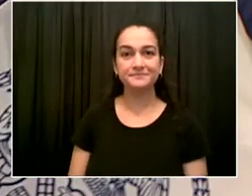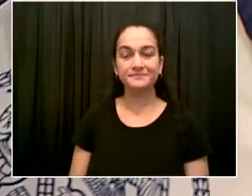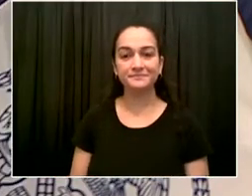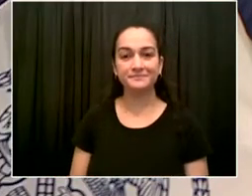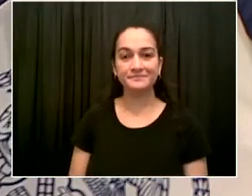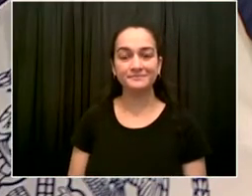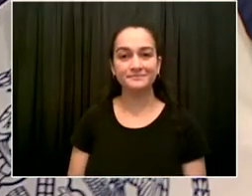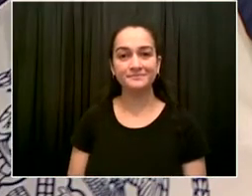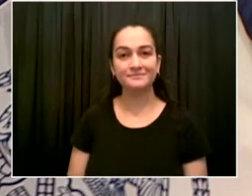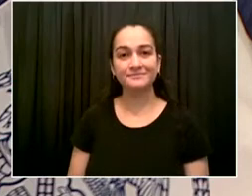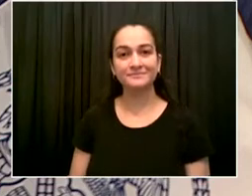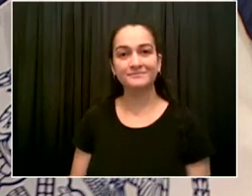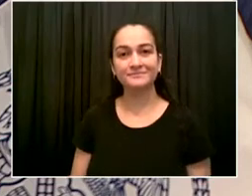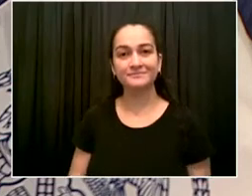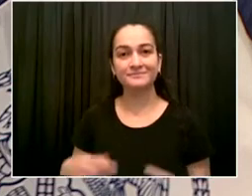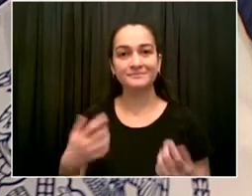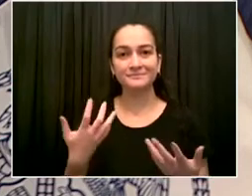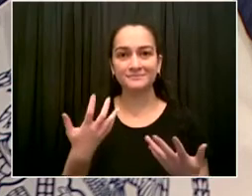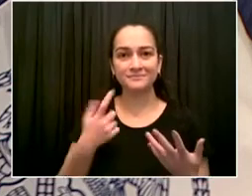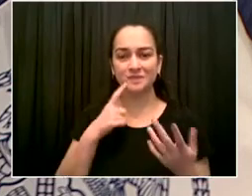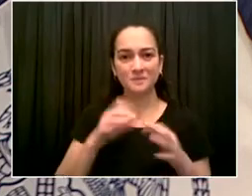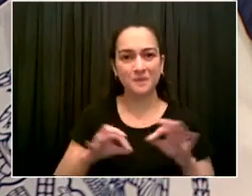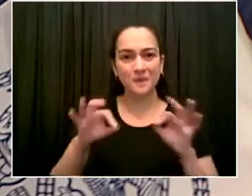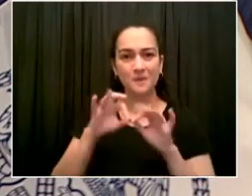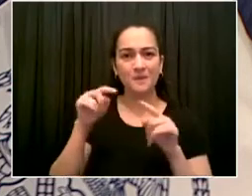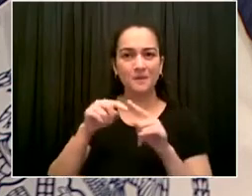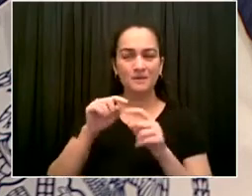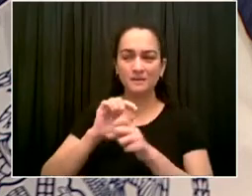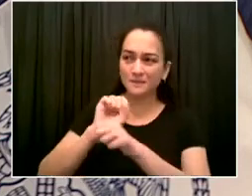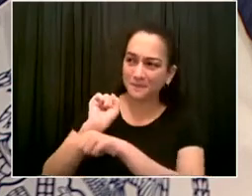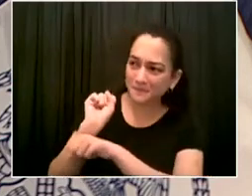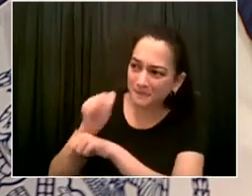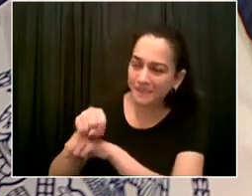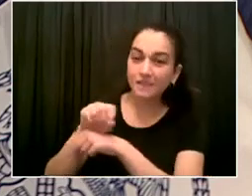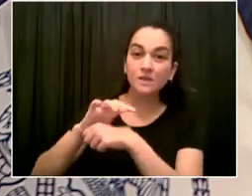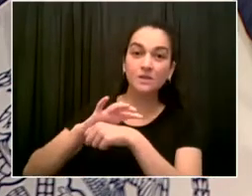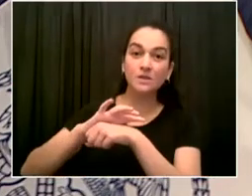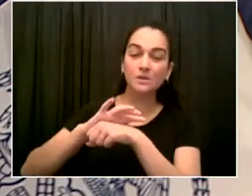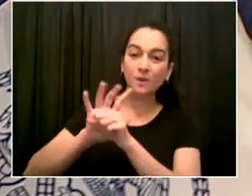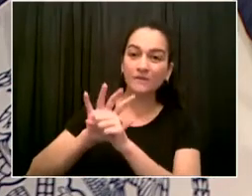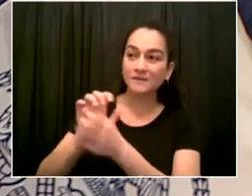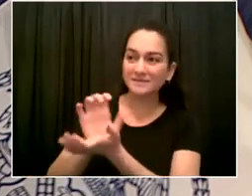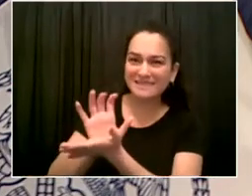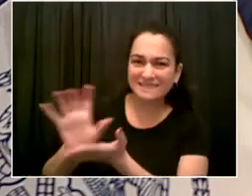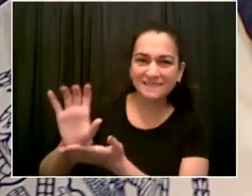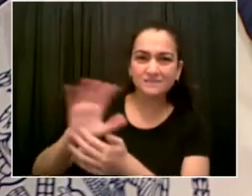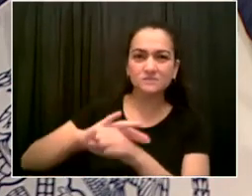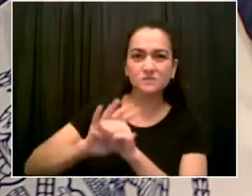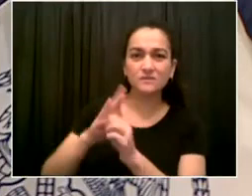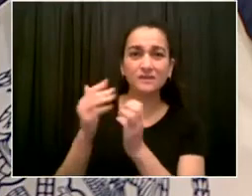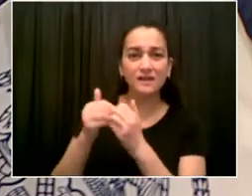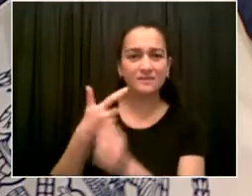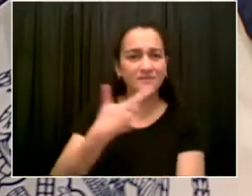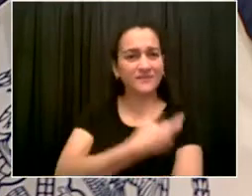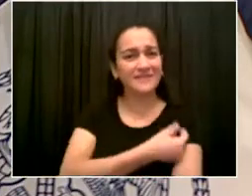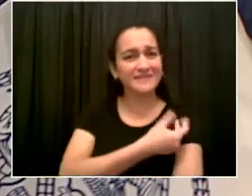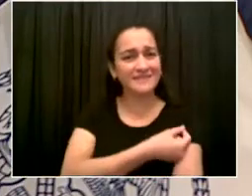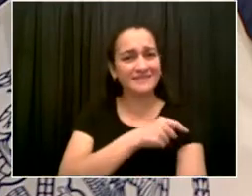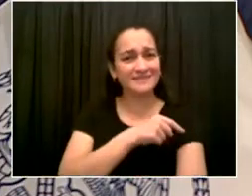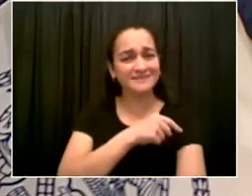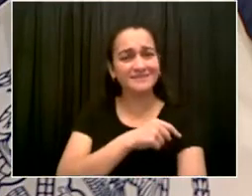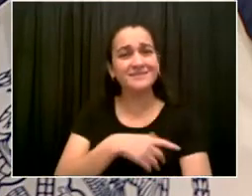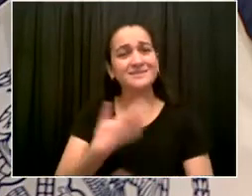get more people vaccinated. And strategically focusing on the ways to get more people vaccinated,